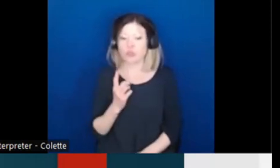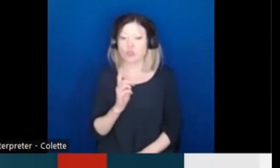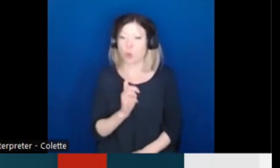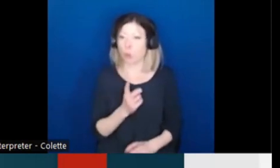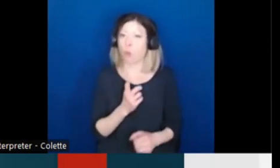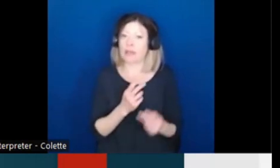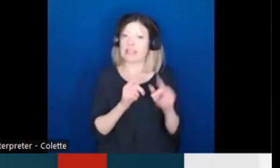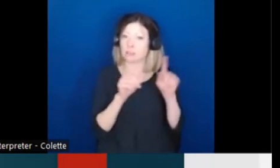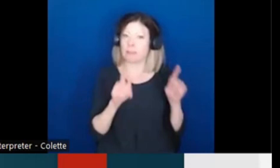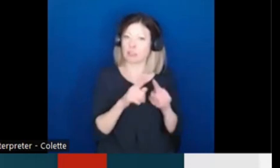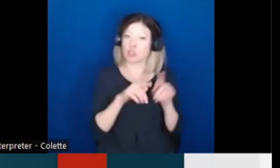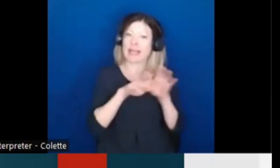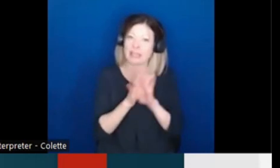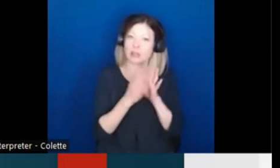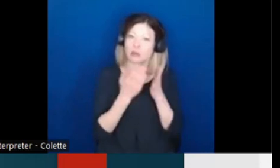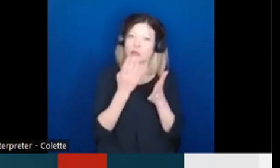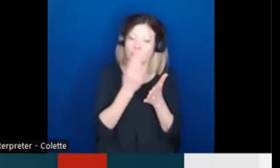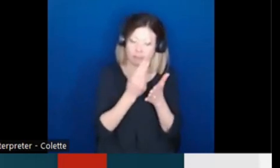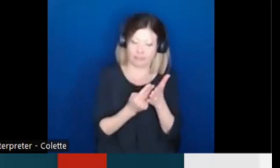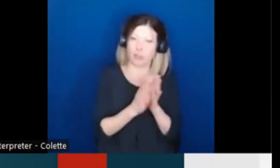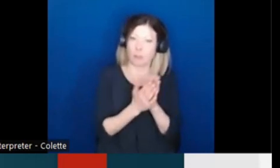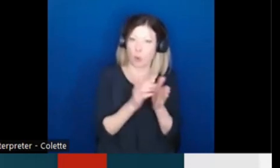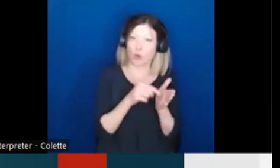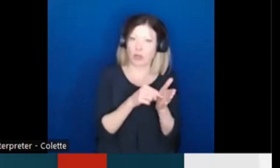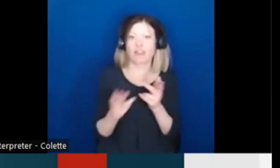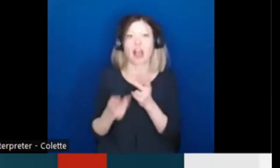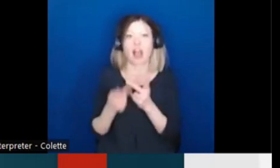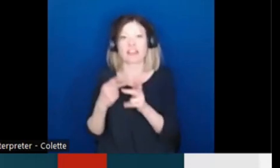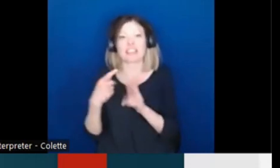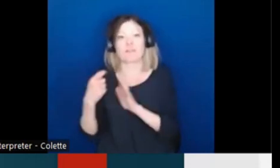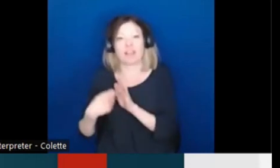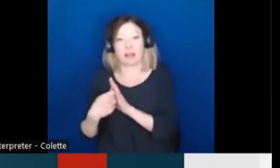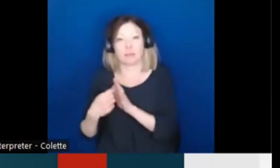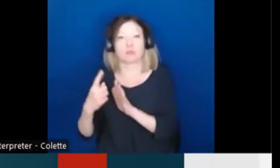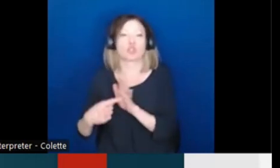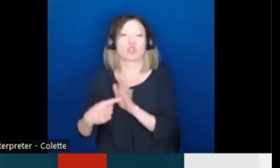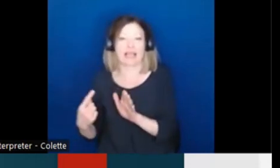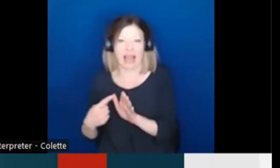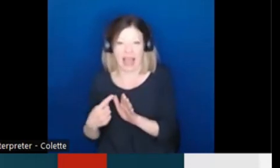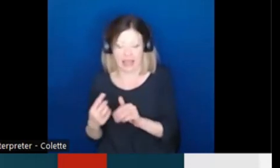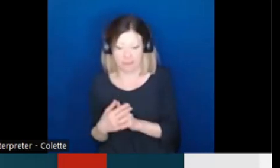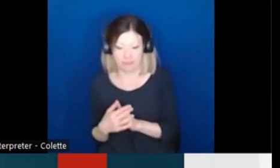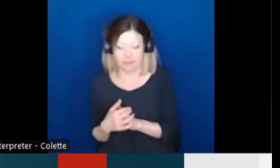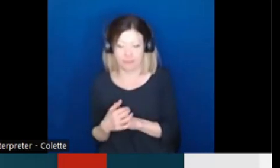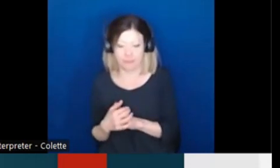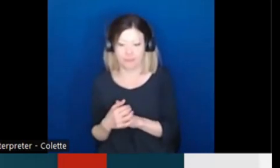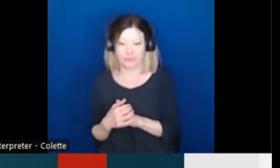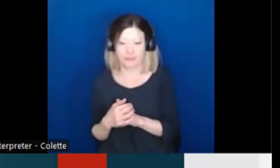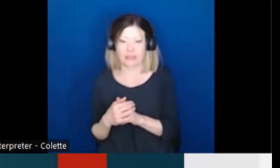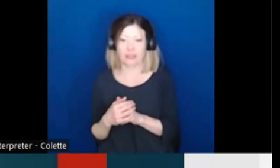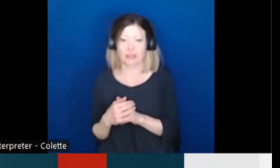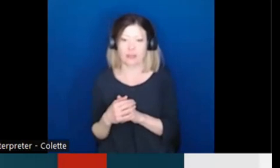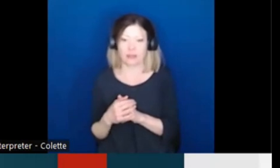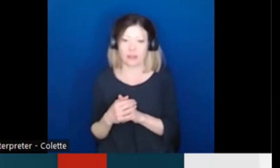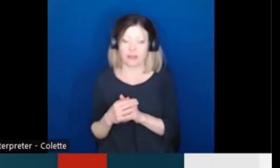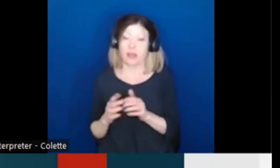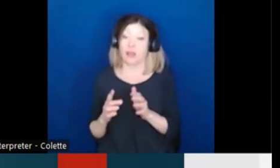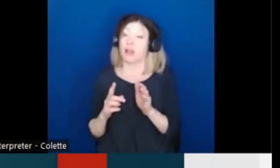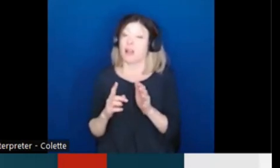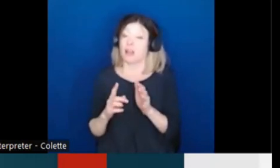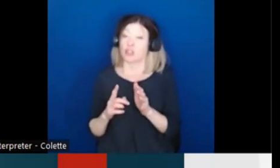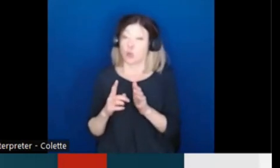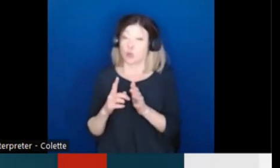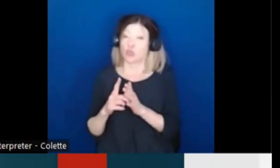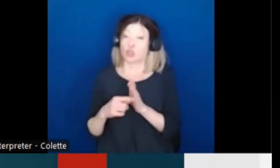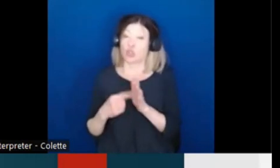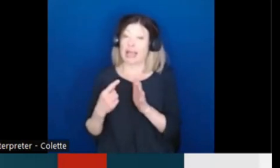of Jane Eyre. The school Lowood in Jane Eyre is almost entirely based on Cambridge. There's a little girl